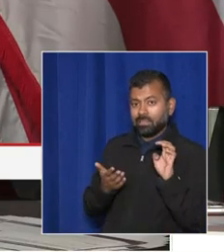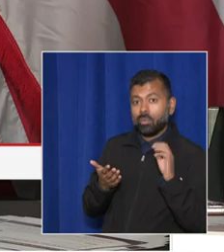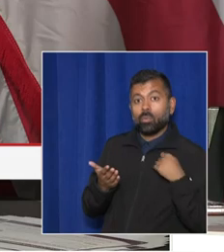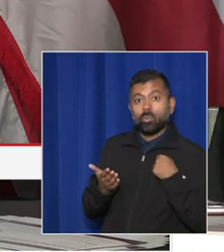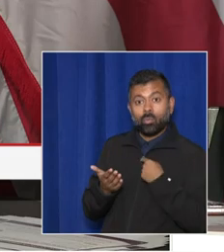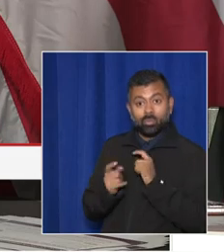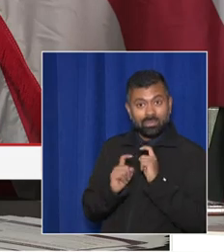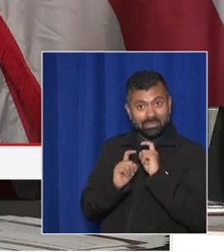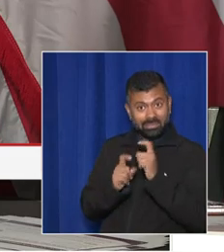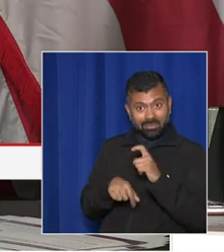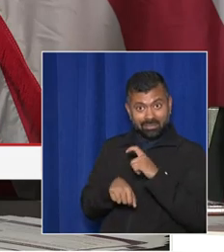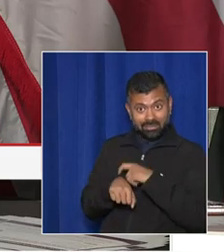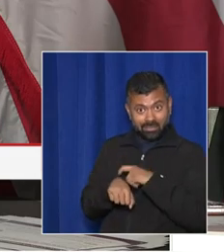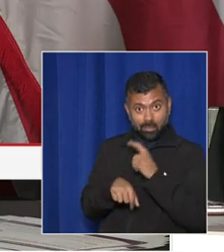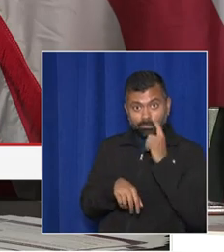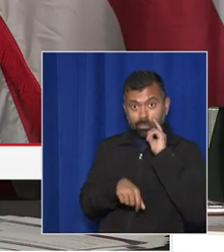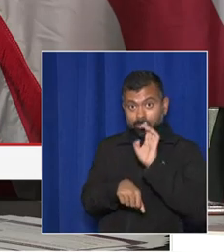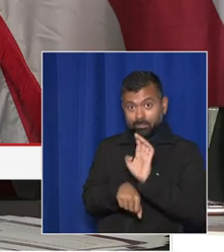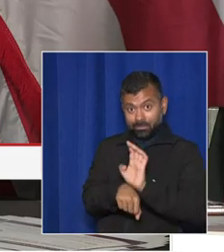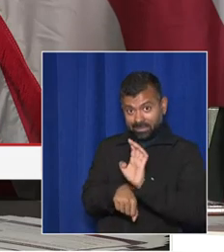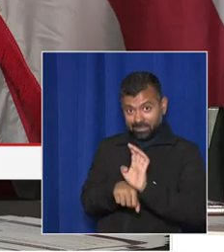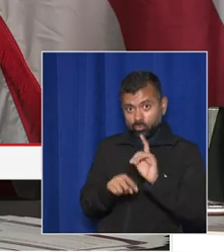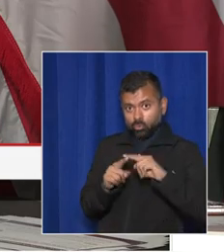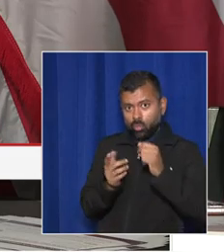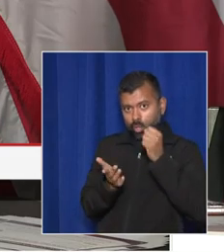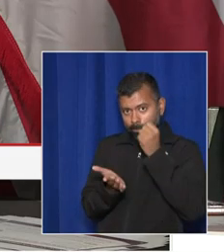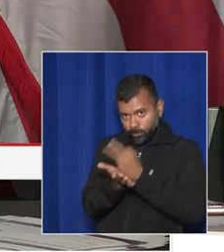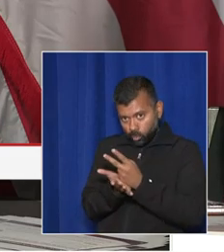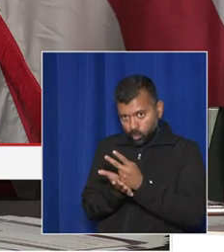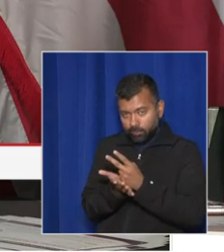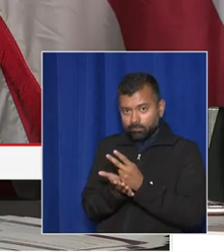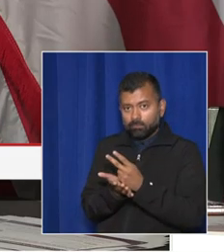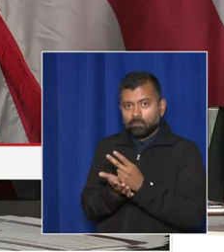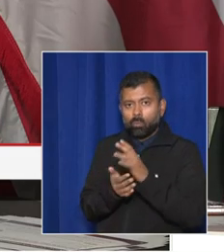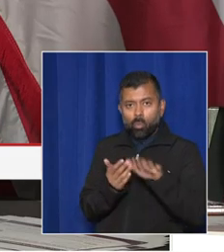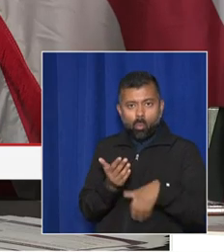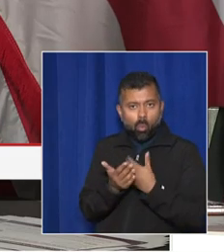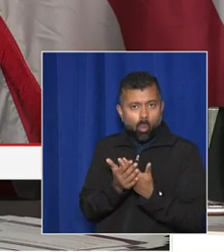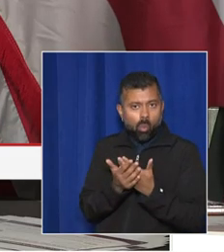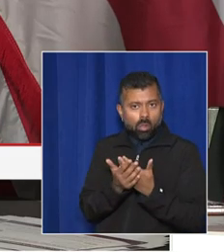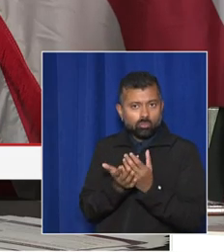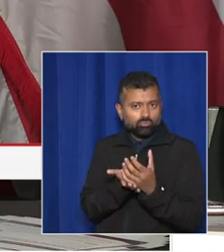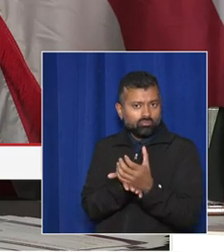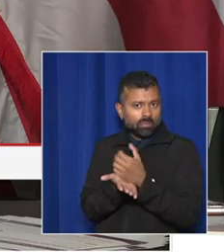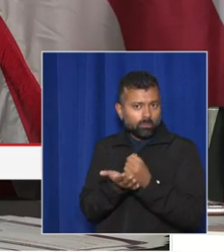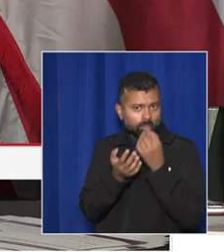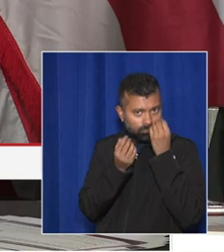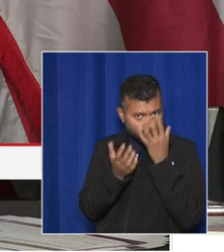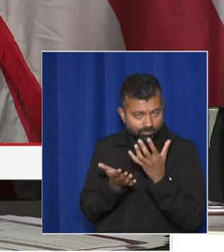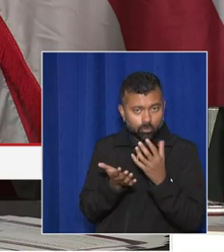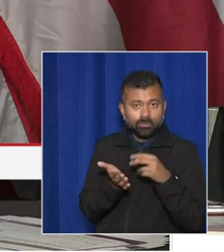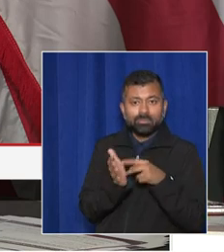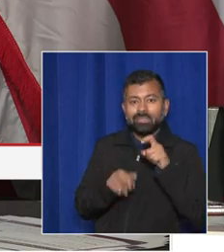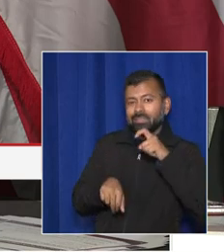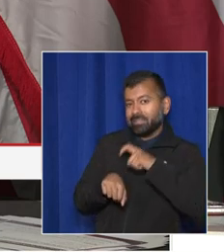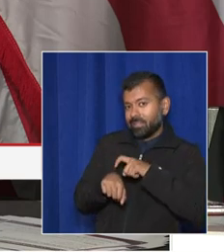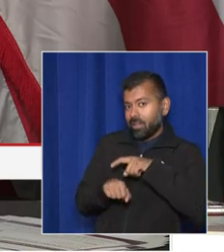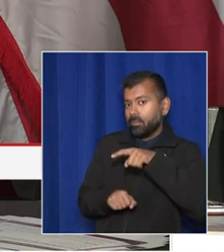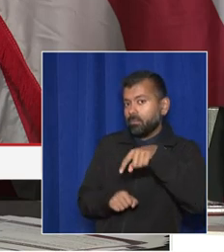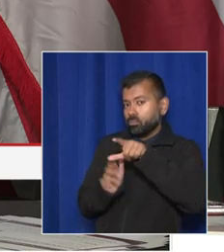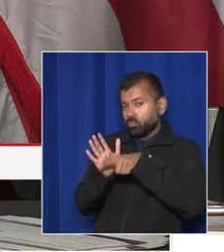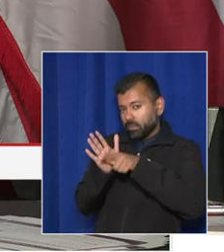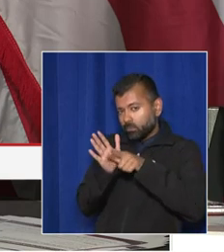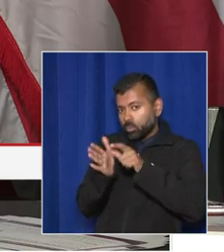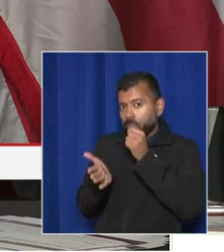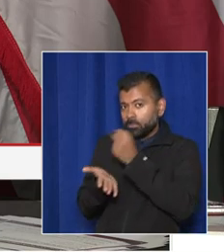So can't speculate to the what and the why and the who. All I know is that my team is laserly focused on